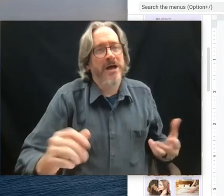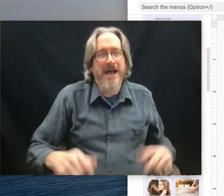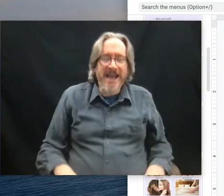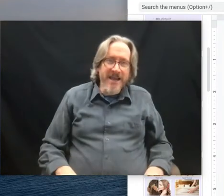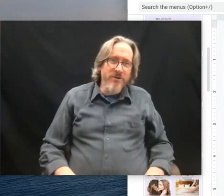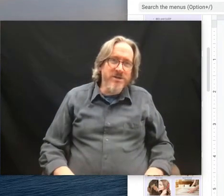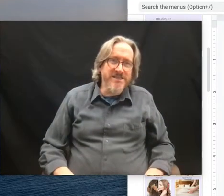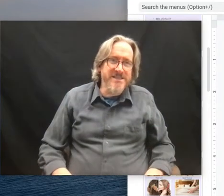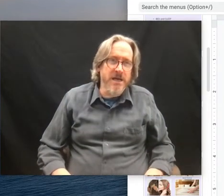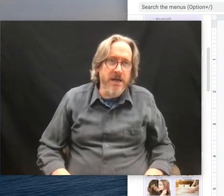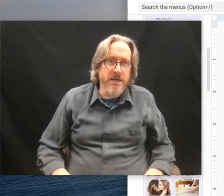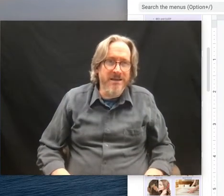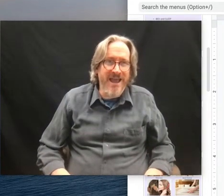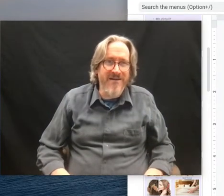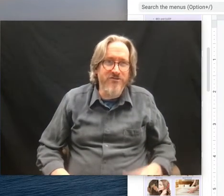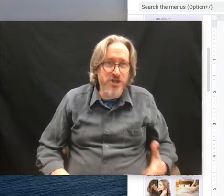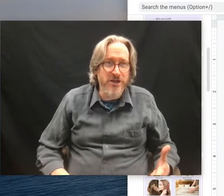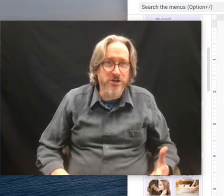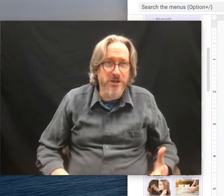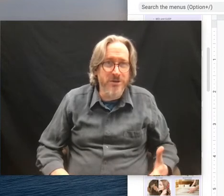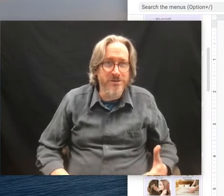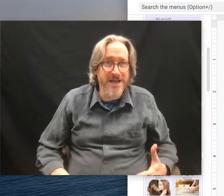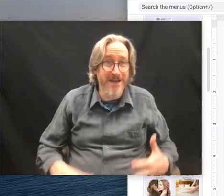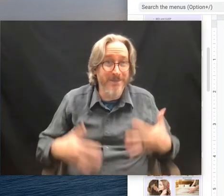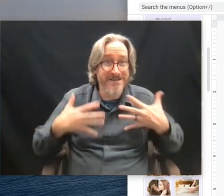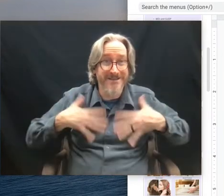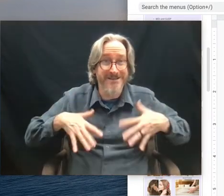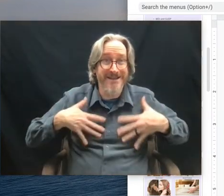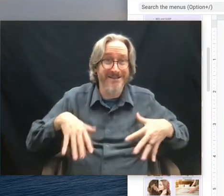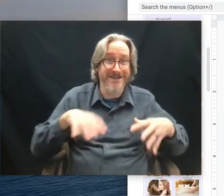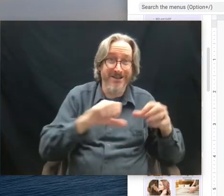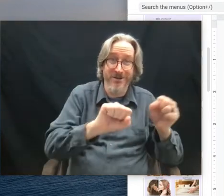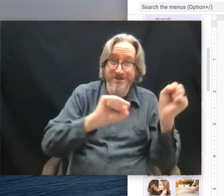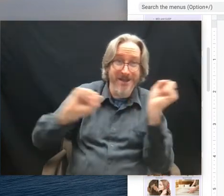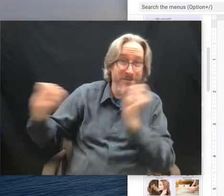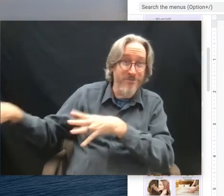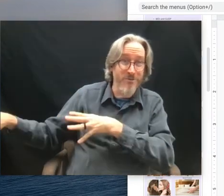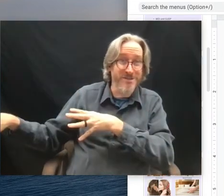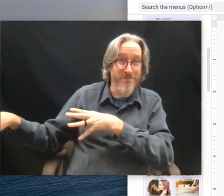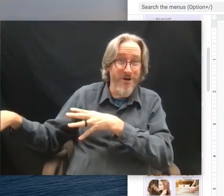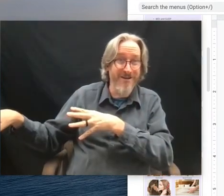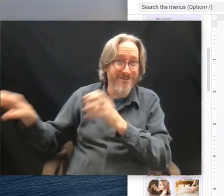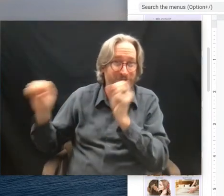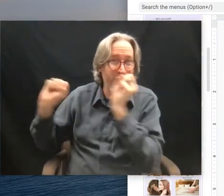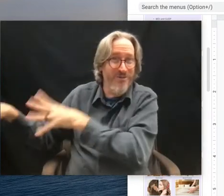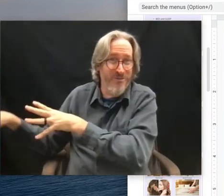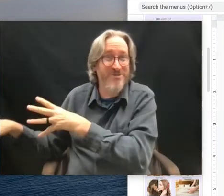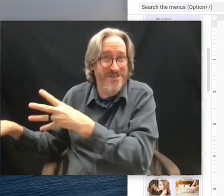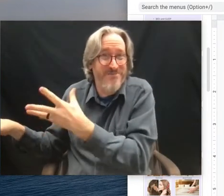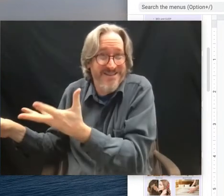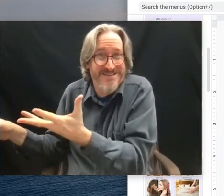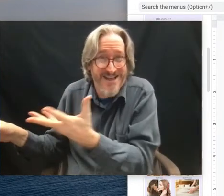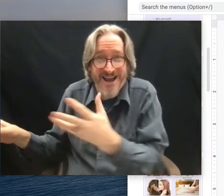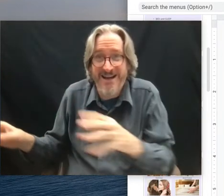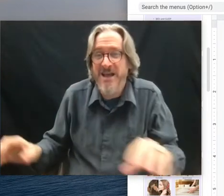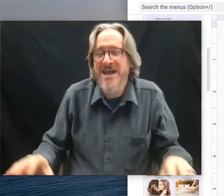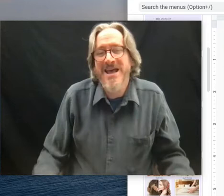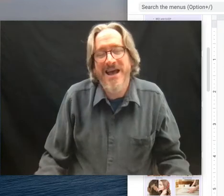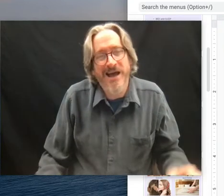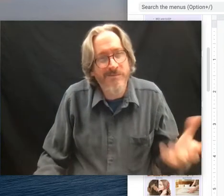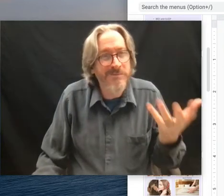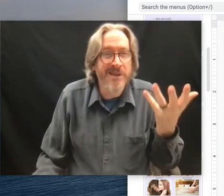So in What's the Sign, they have change clothes, and he basically just takes the clothes and throws them on, throws them to the